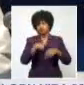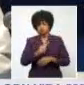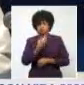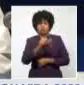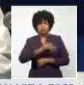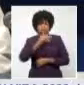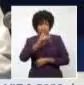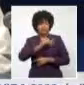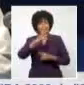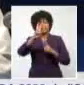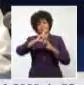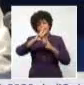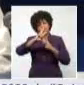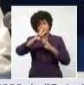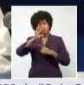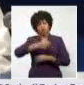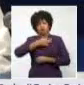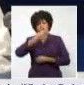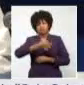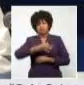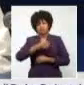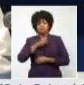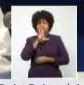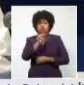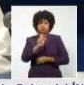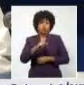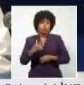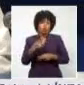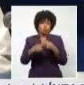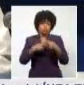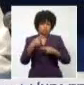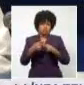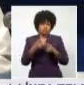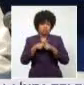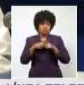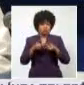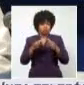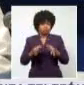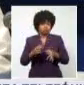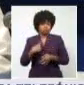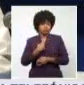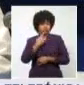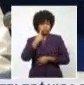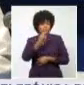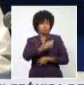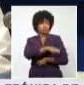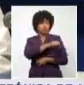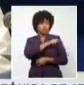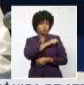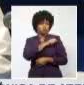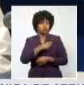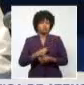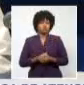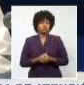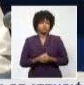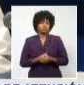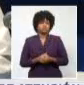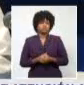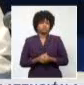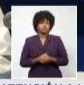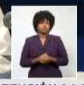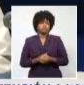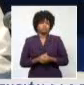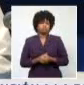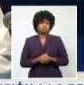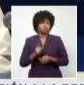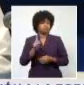not using it as we would like. Because regardless of the studies that are being carried out and that we have talked about